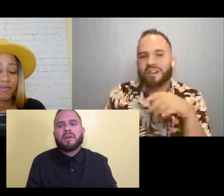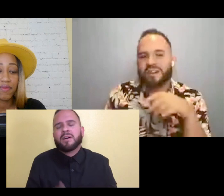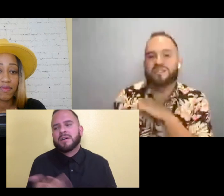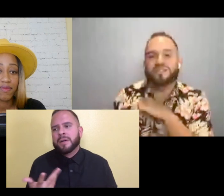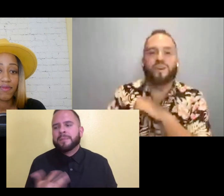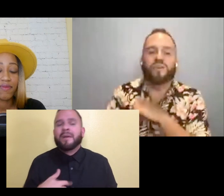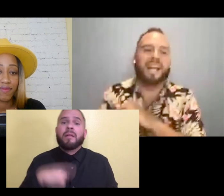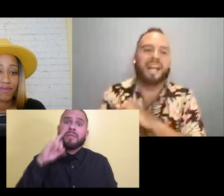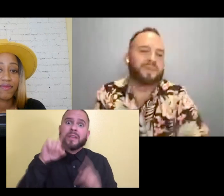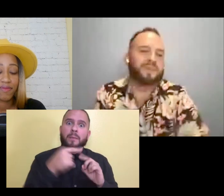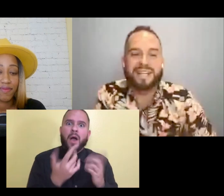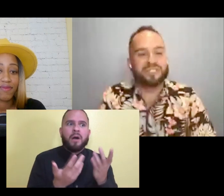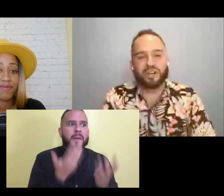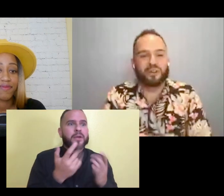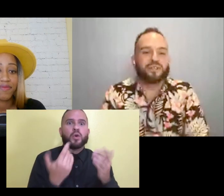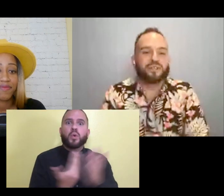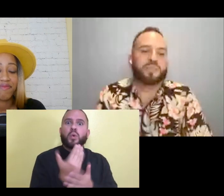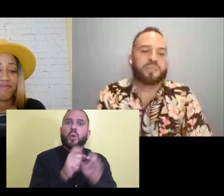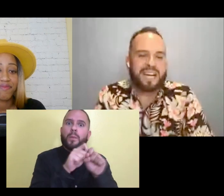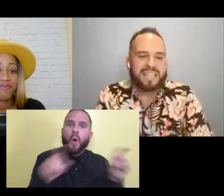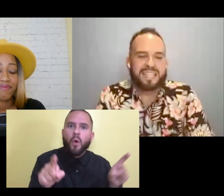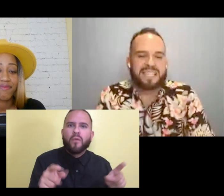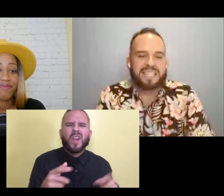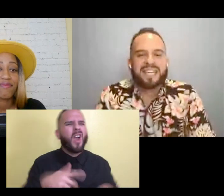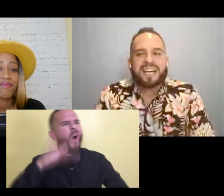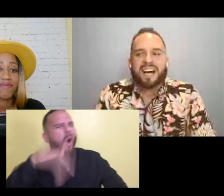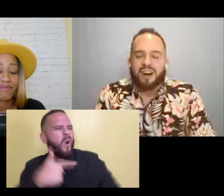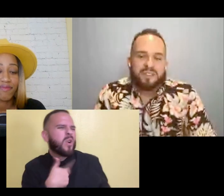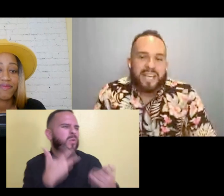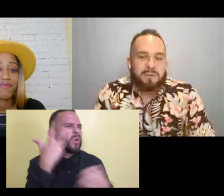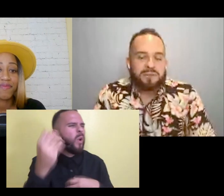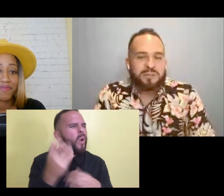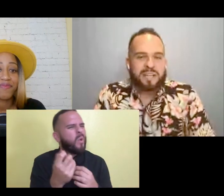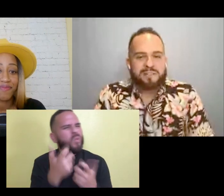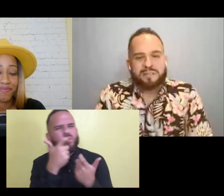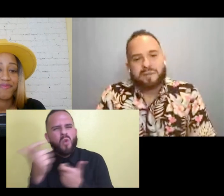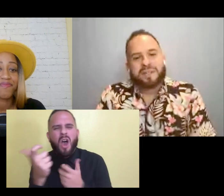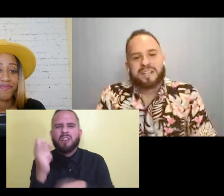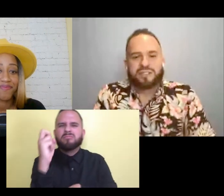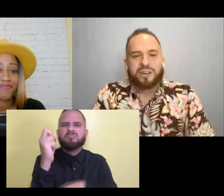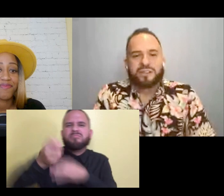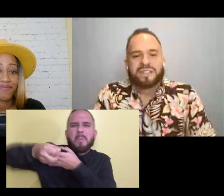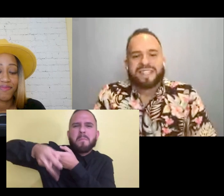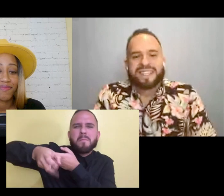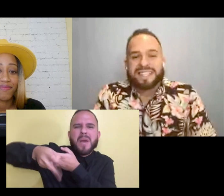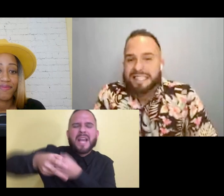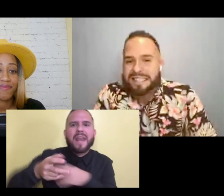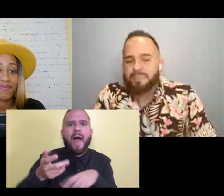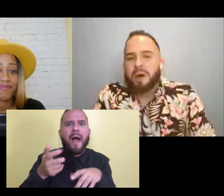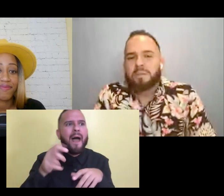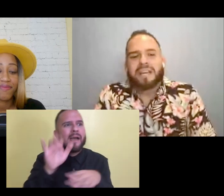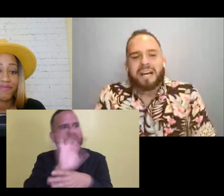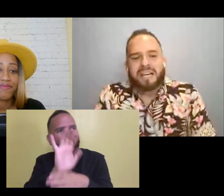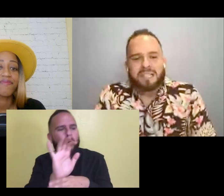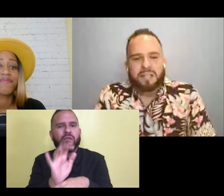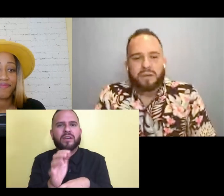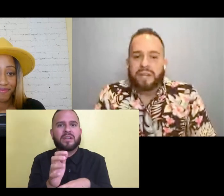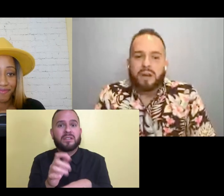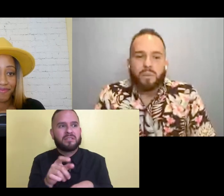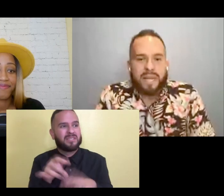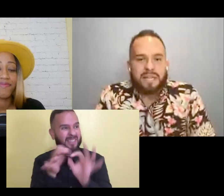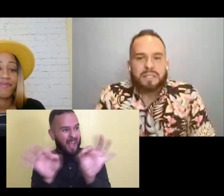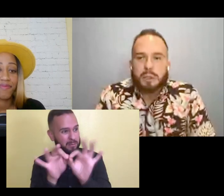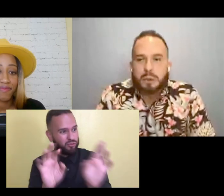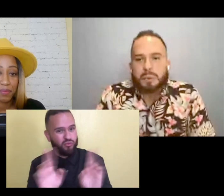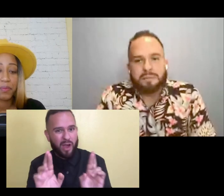oh, let's go, we'll catch the midnight show. You're super excited. Are the captions ready for that midnight show? Probably not. They